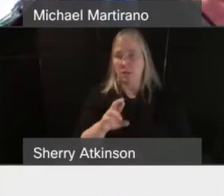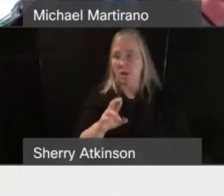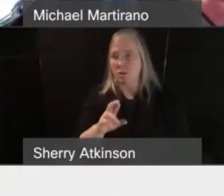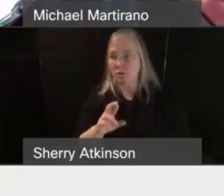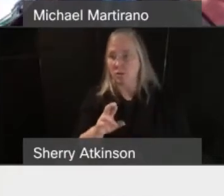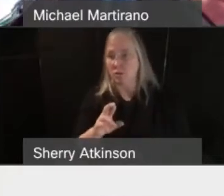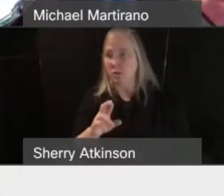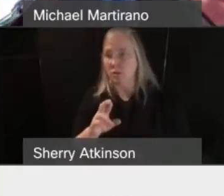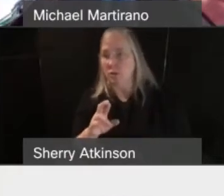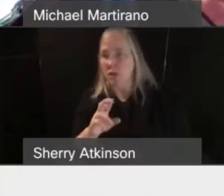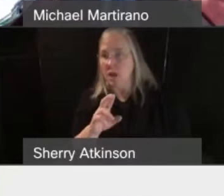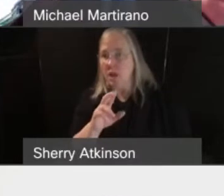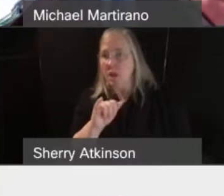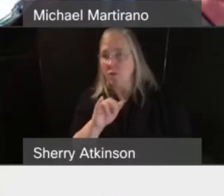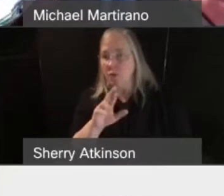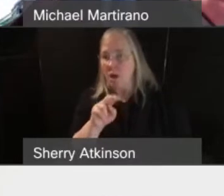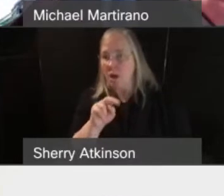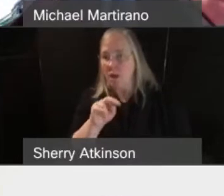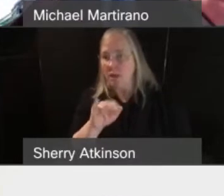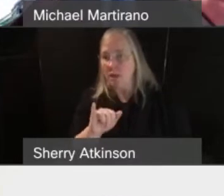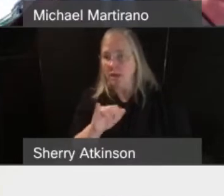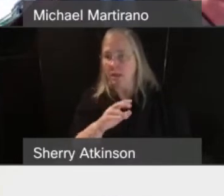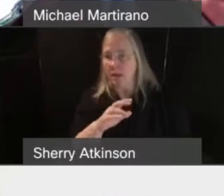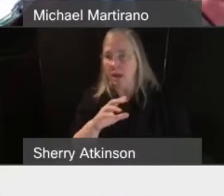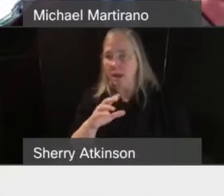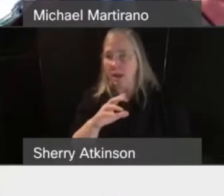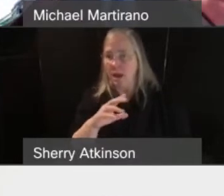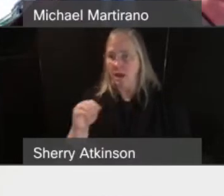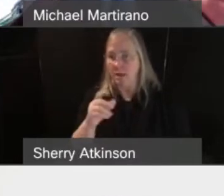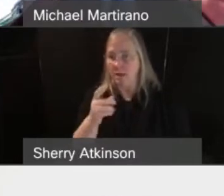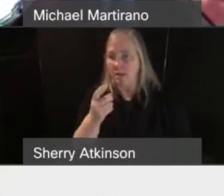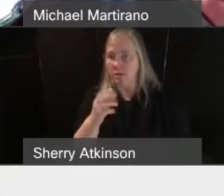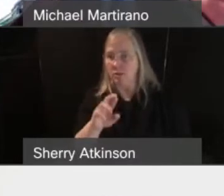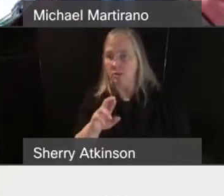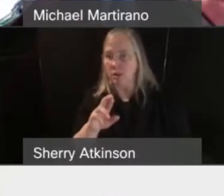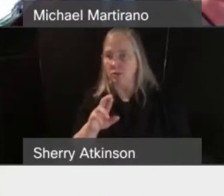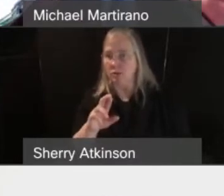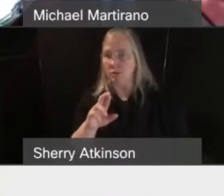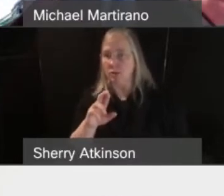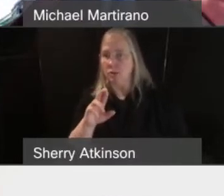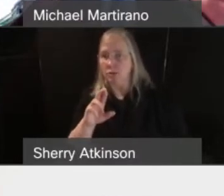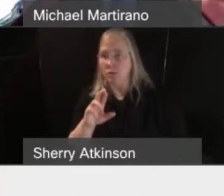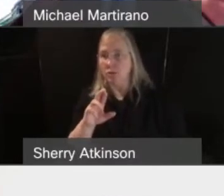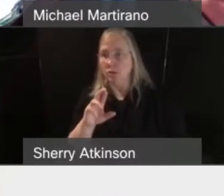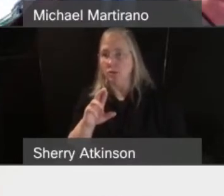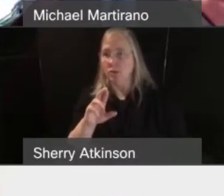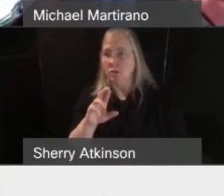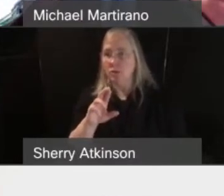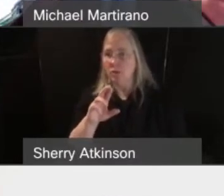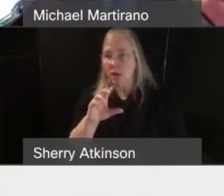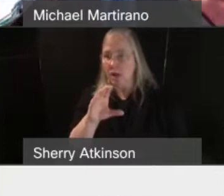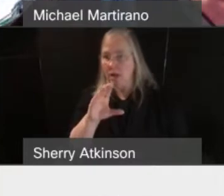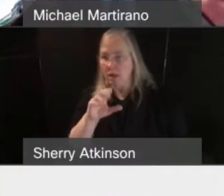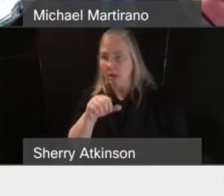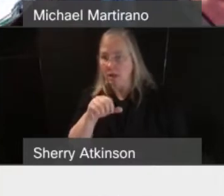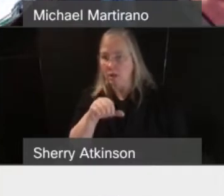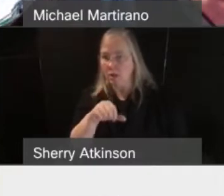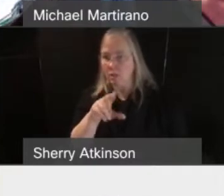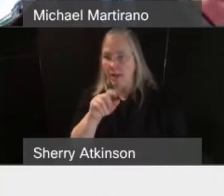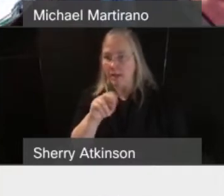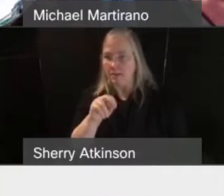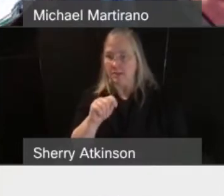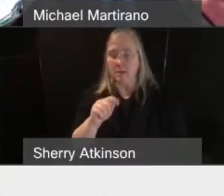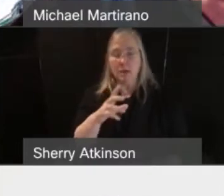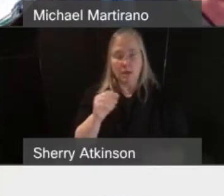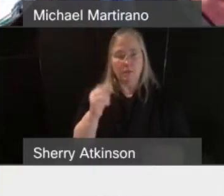Dr. Clinch, to present their economic outlook for both globally, regional, and also for